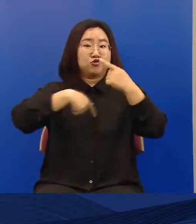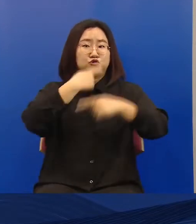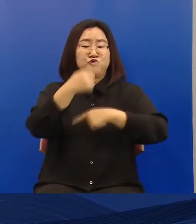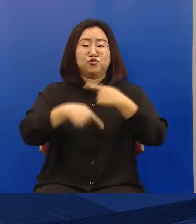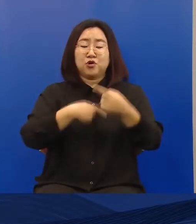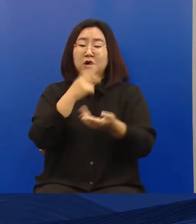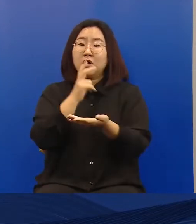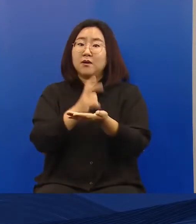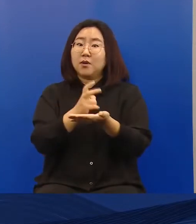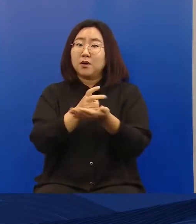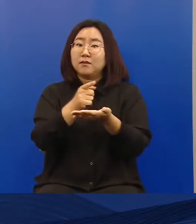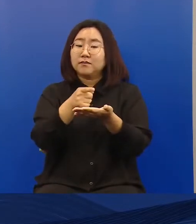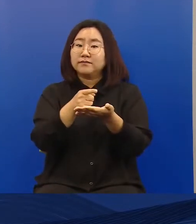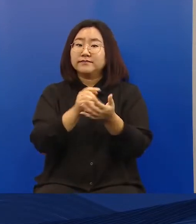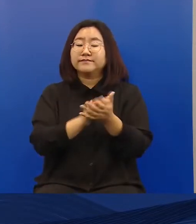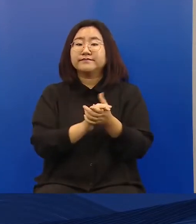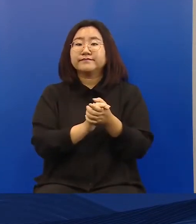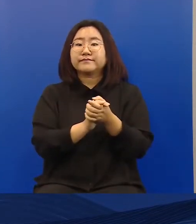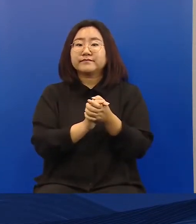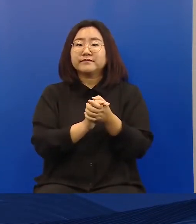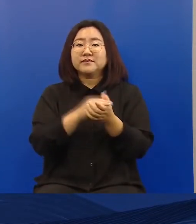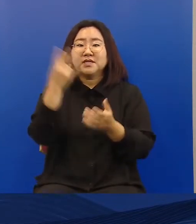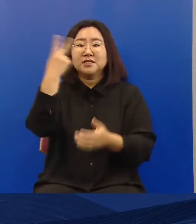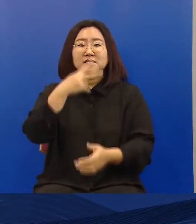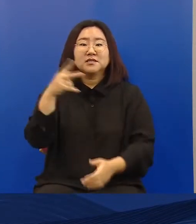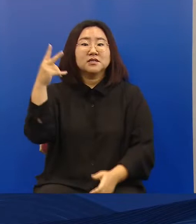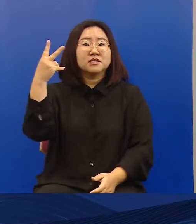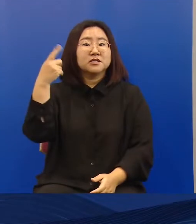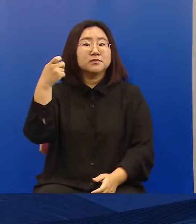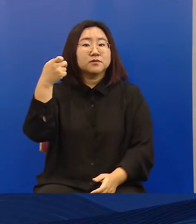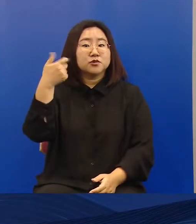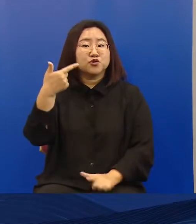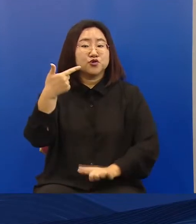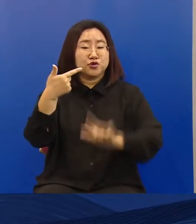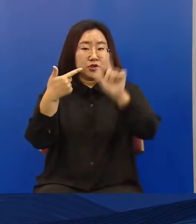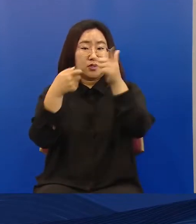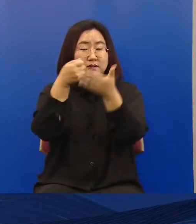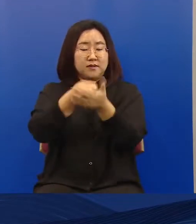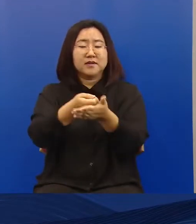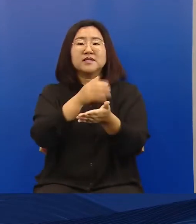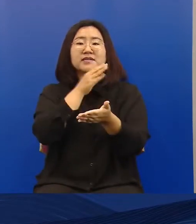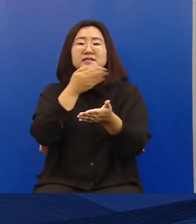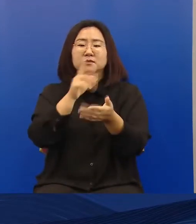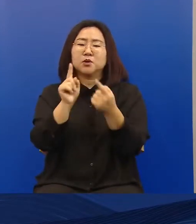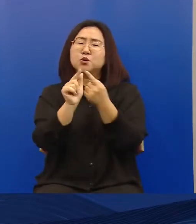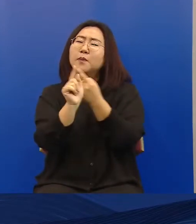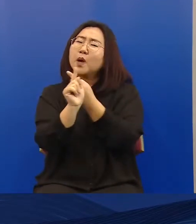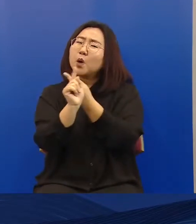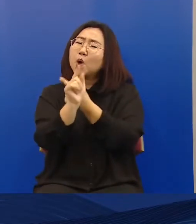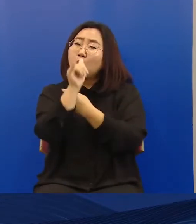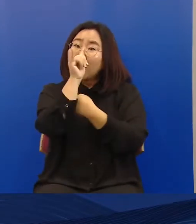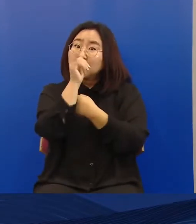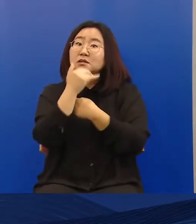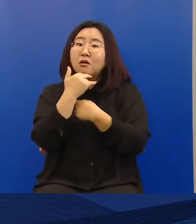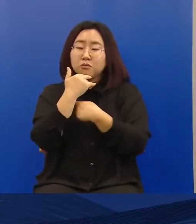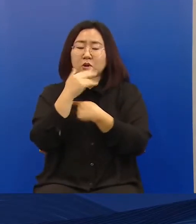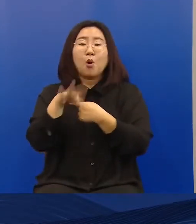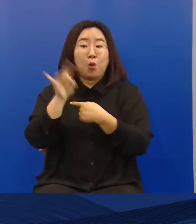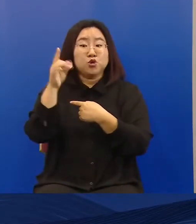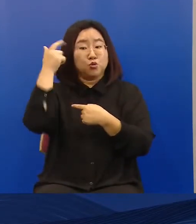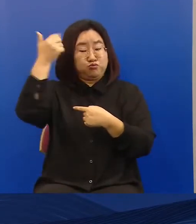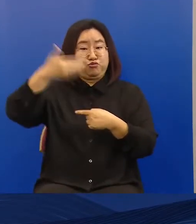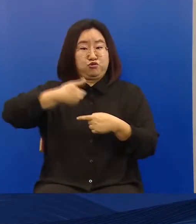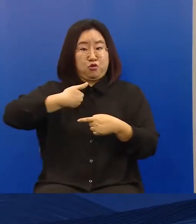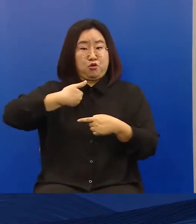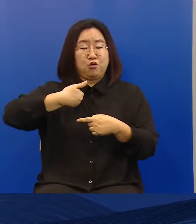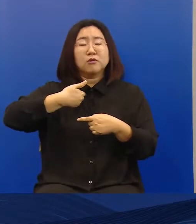great opportunity to hear the agenda. The Korean Sign Language Act was established in 2016, and